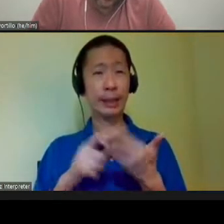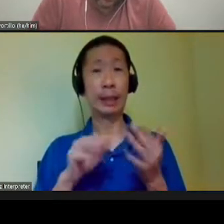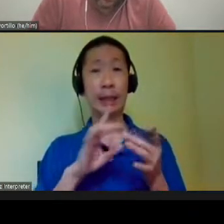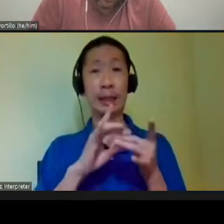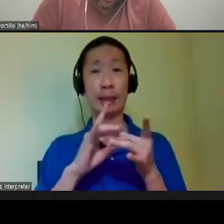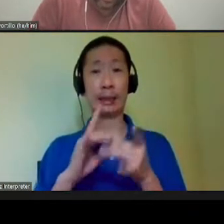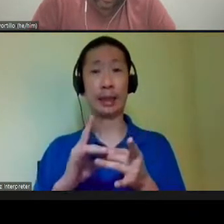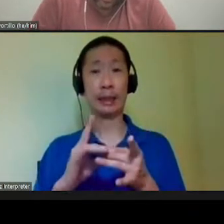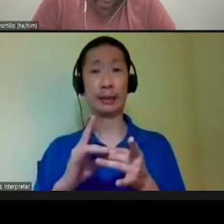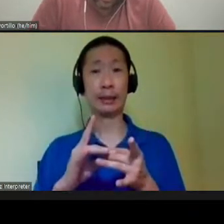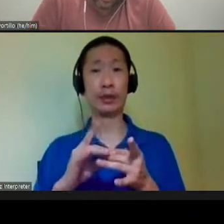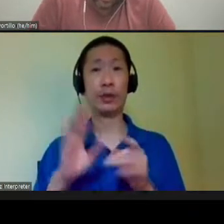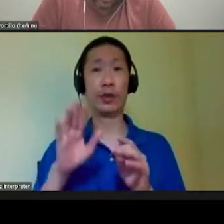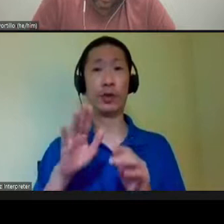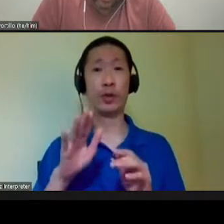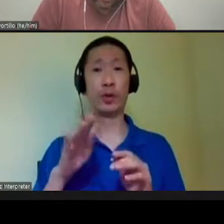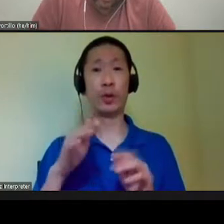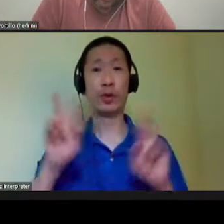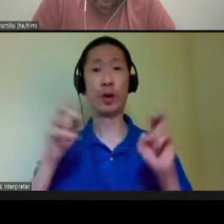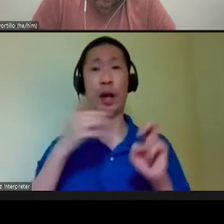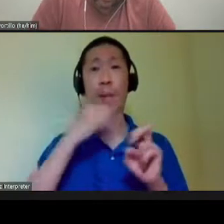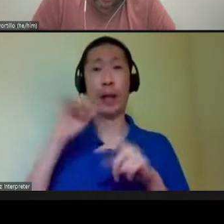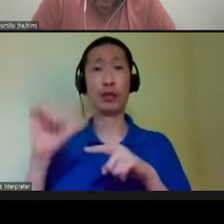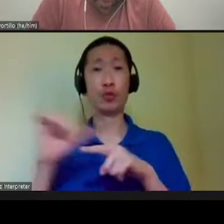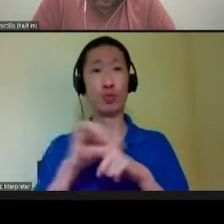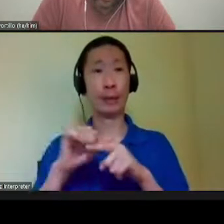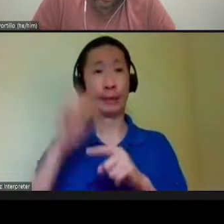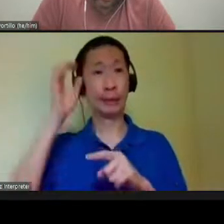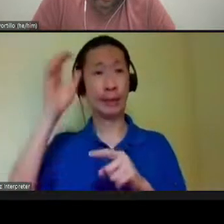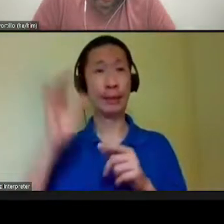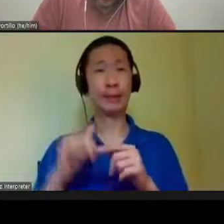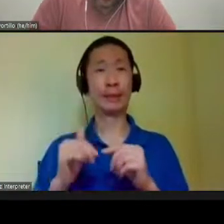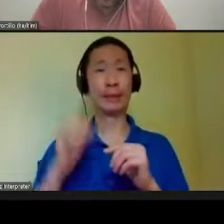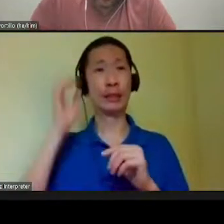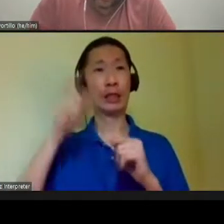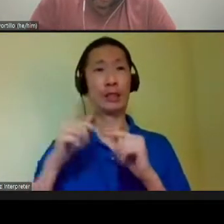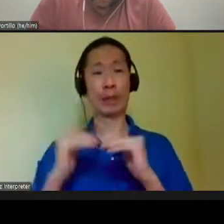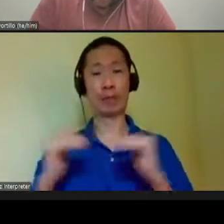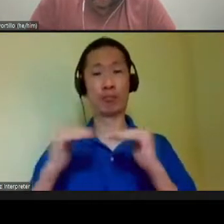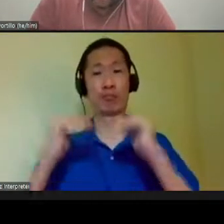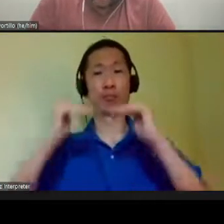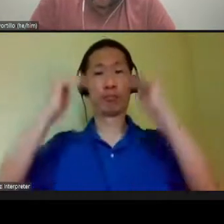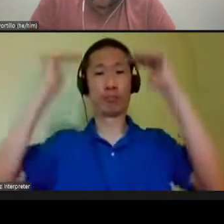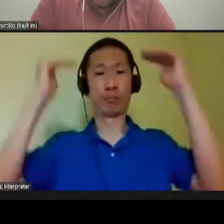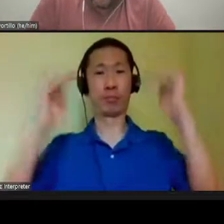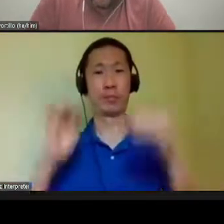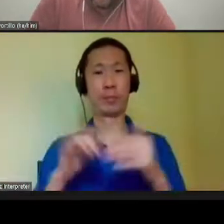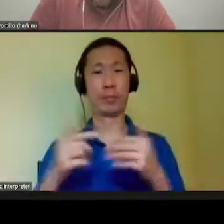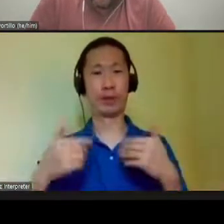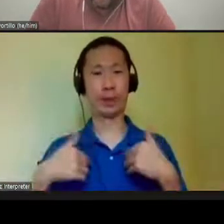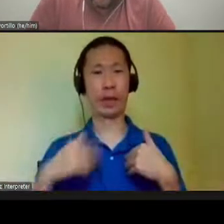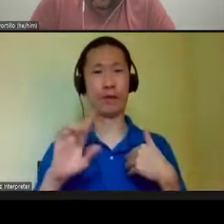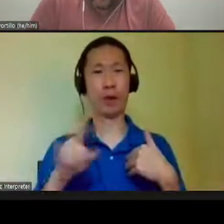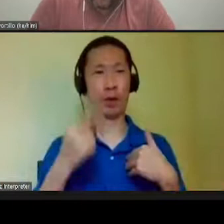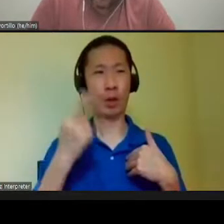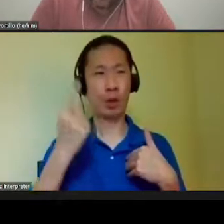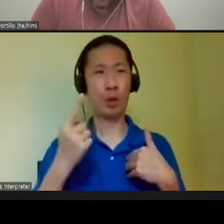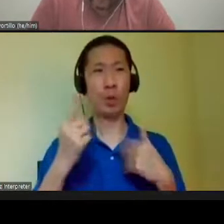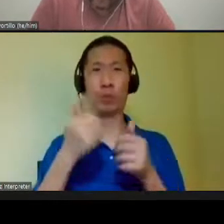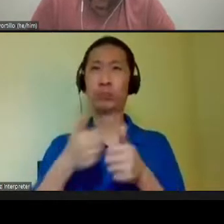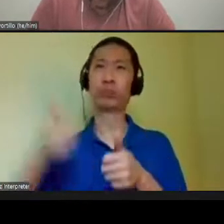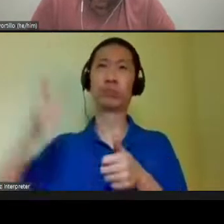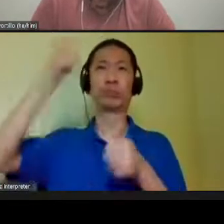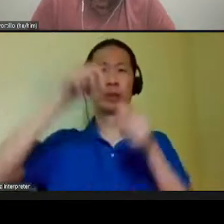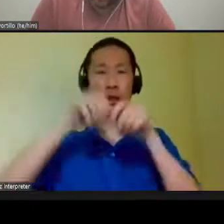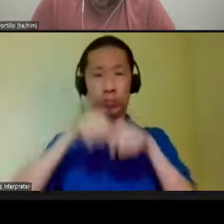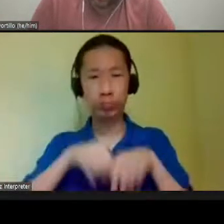into your best practices piece, this kind of concept of hierarchies, that there is this sort of like singular top-down way in